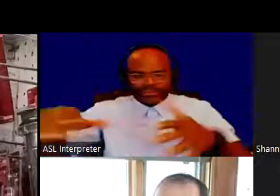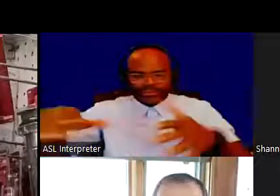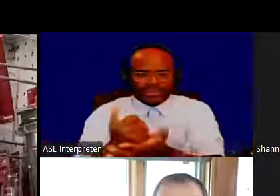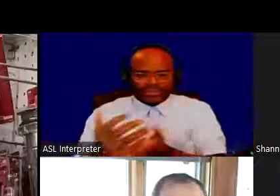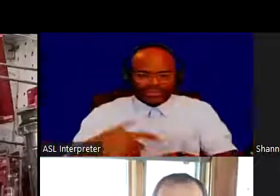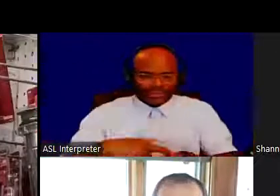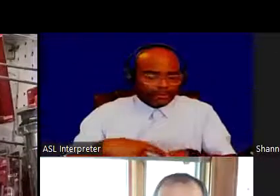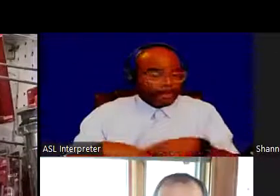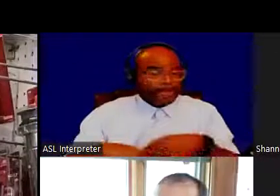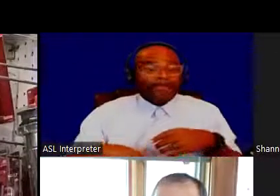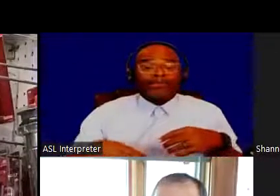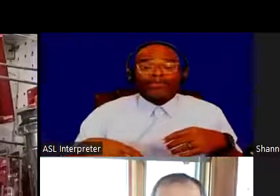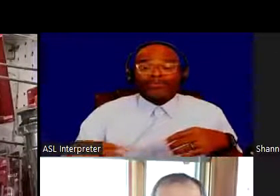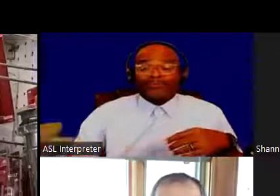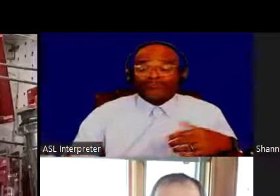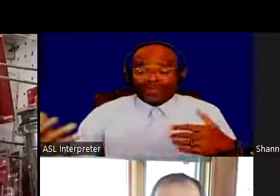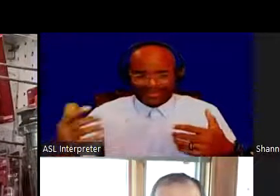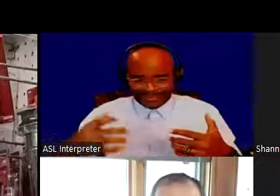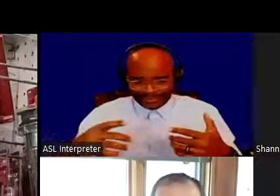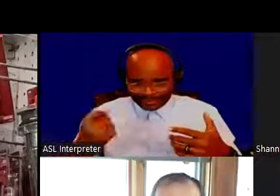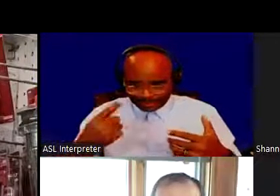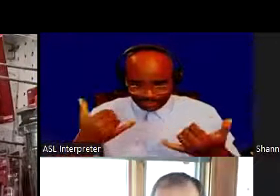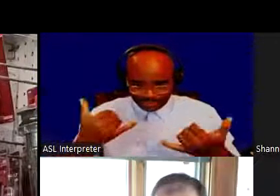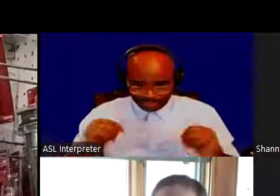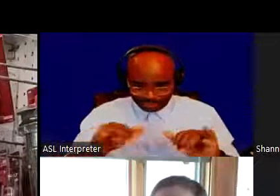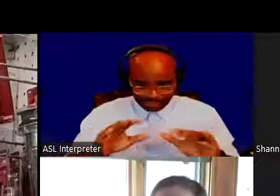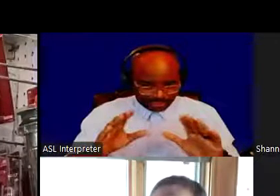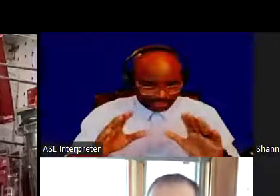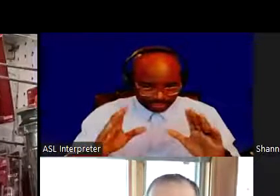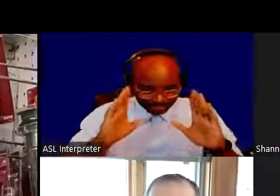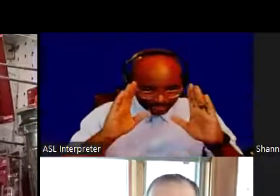I'm belaboring this point. Hopefully you all are still on this ride with me.